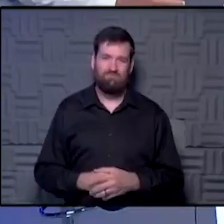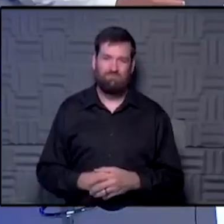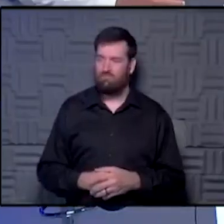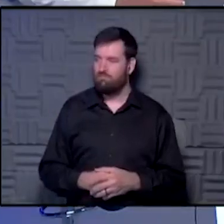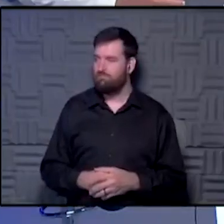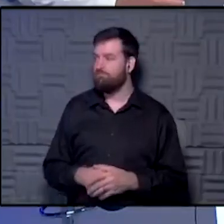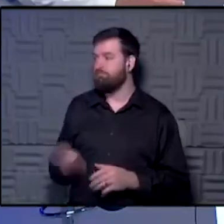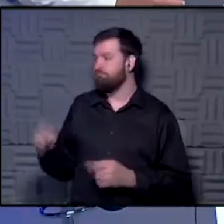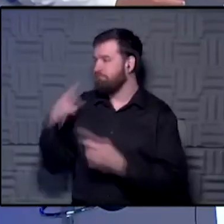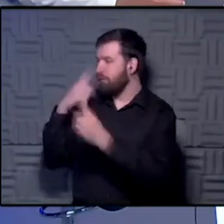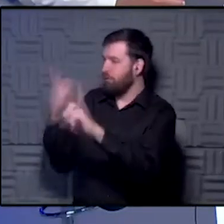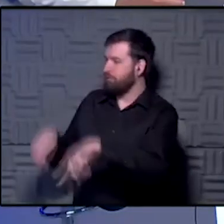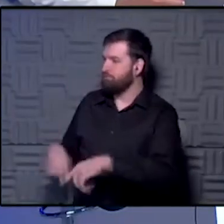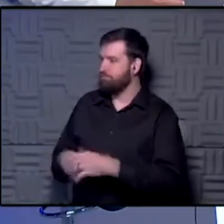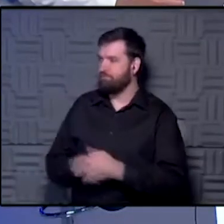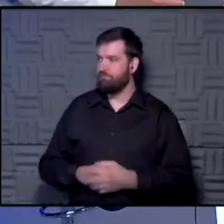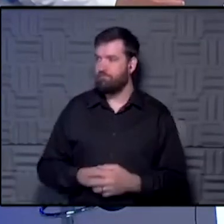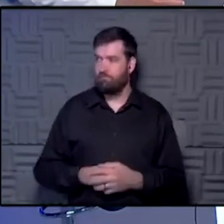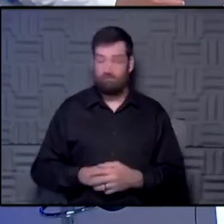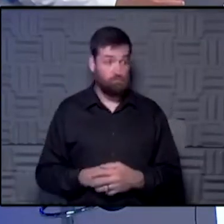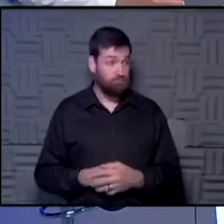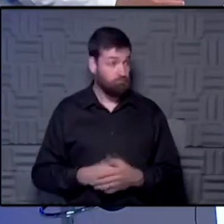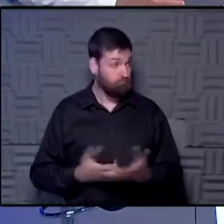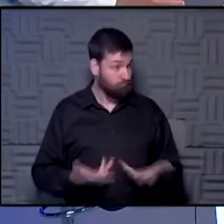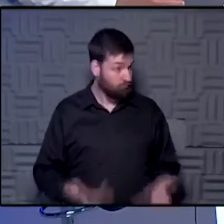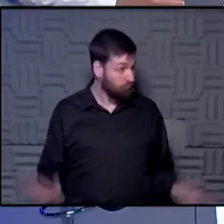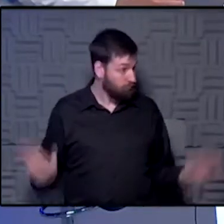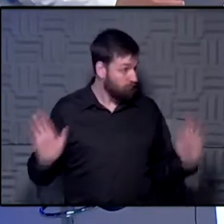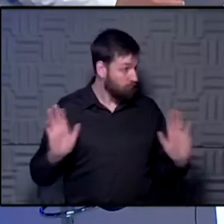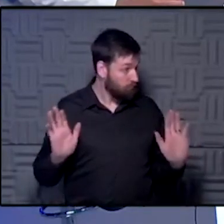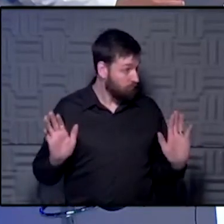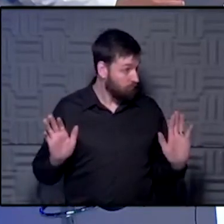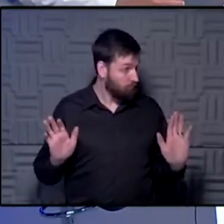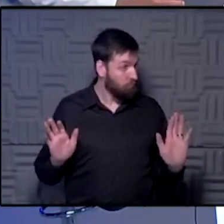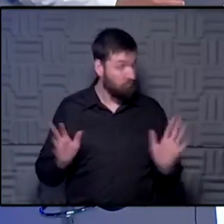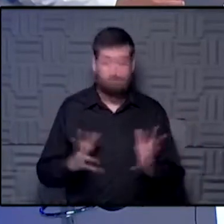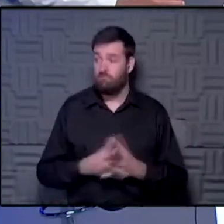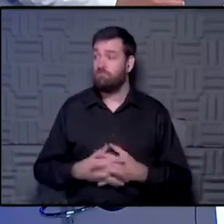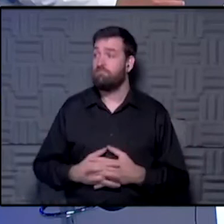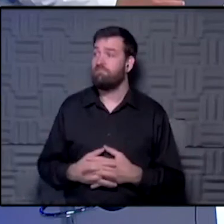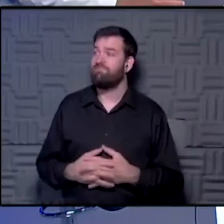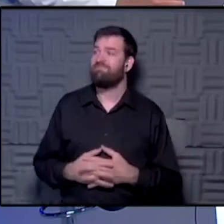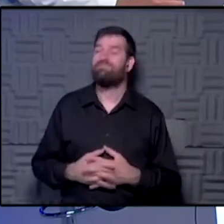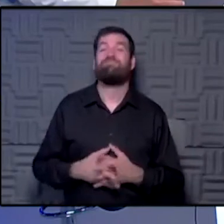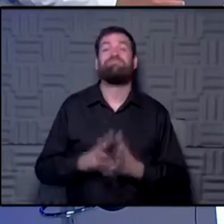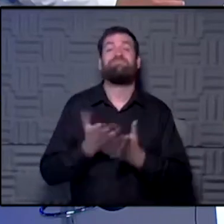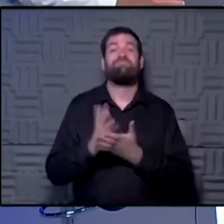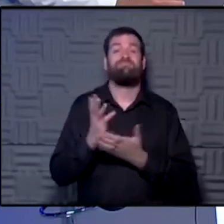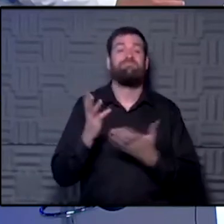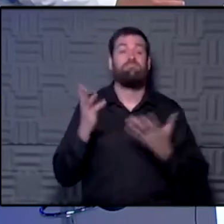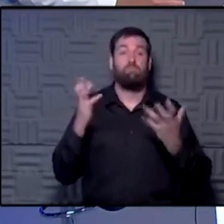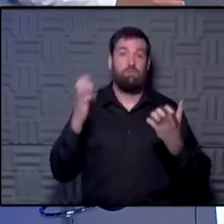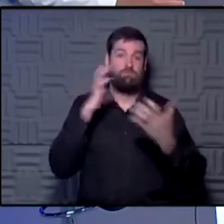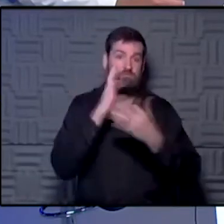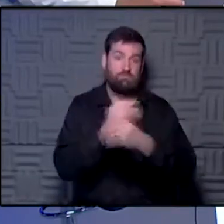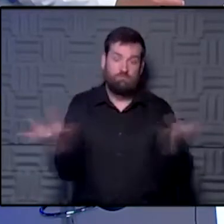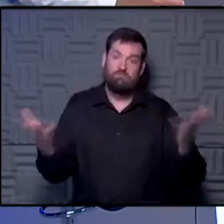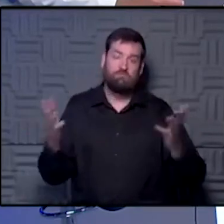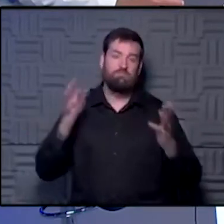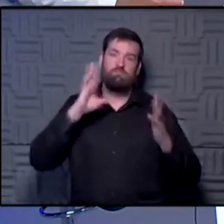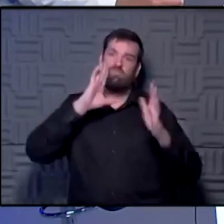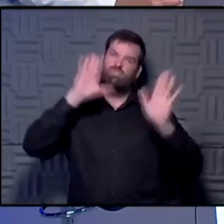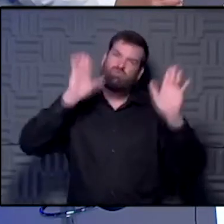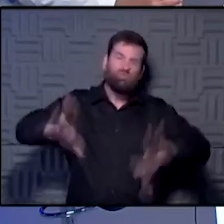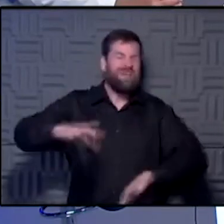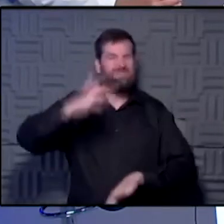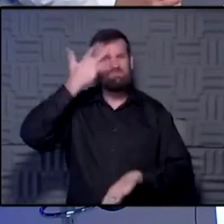Yeah, I would agree with that. Are we done with questions? All right, so I want to just tell everybody, such great,